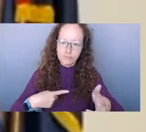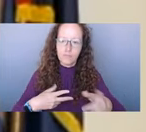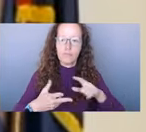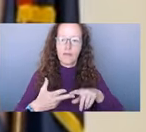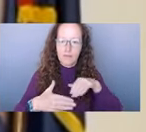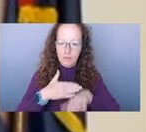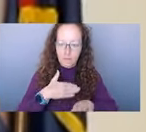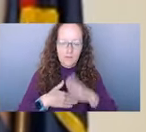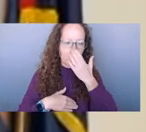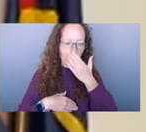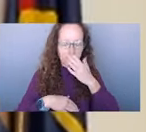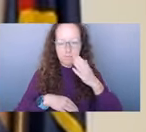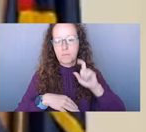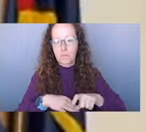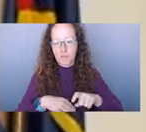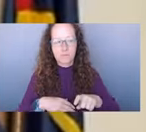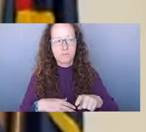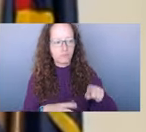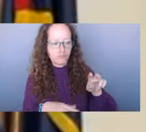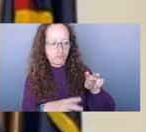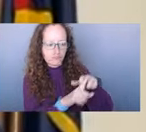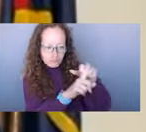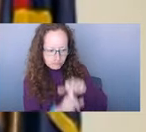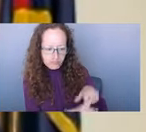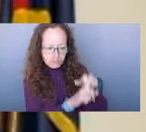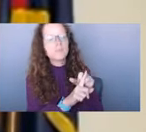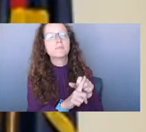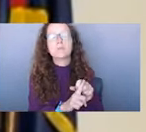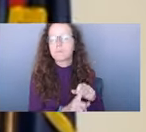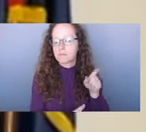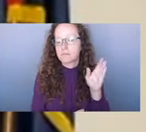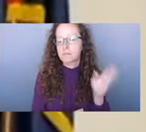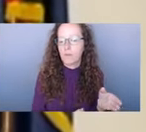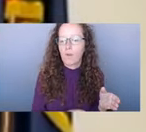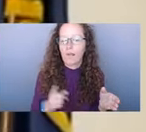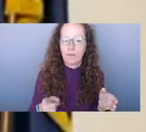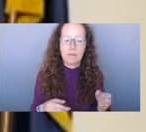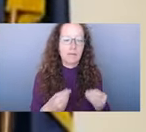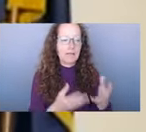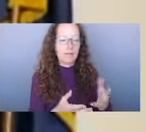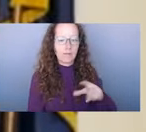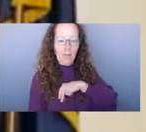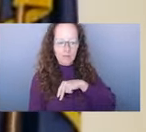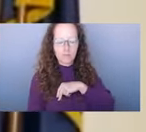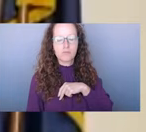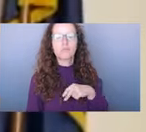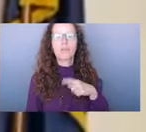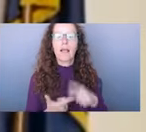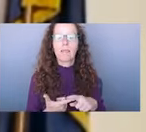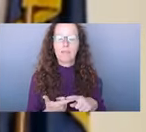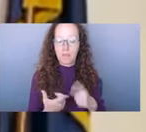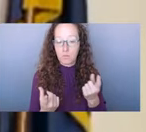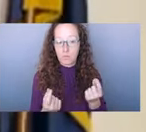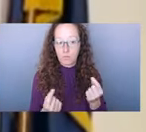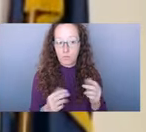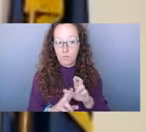so we identify them. Then once they enter our ballot tabulation center, we have those secure cubbies that are separated from them. So when they go and approach